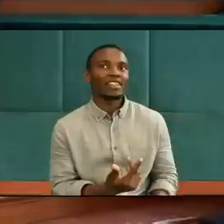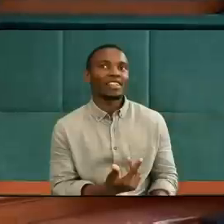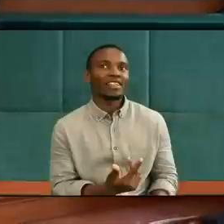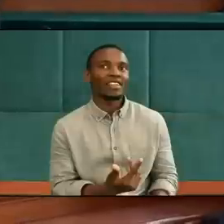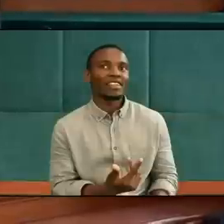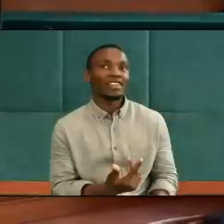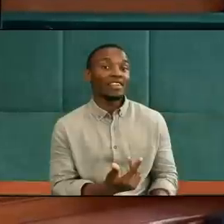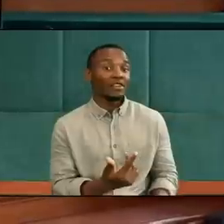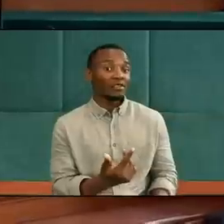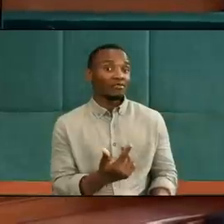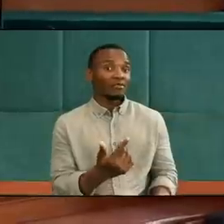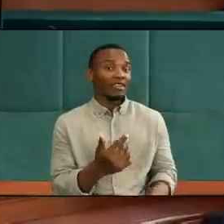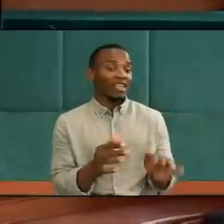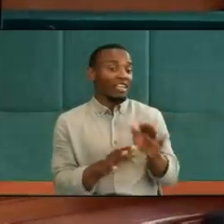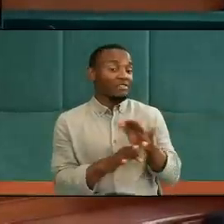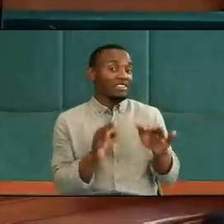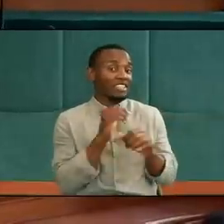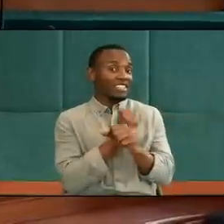Is it safe?